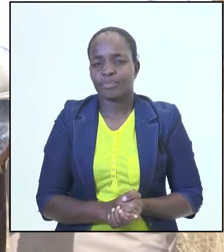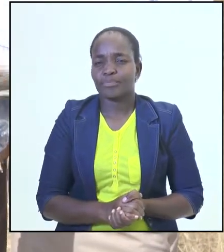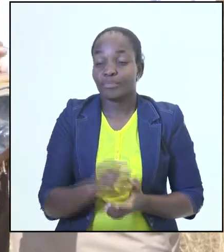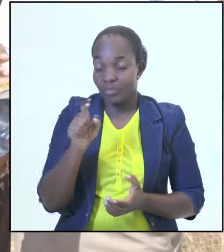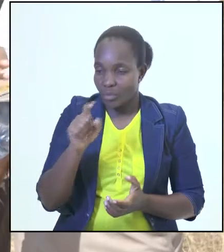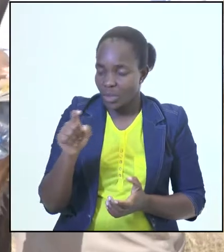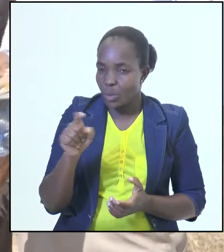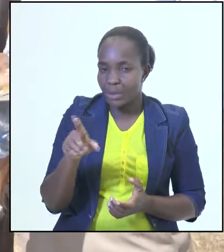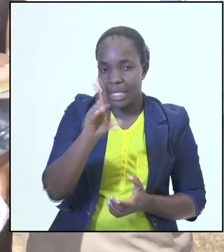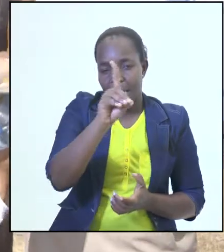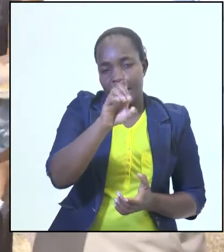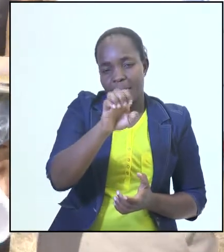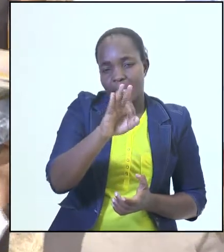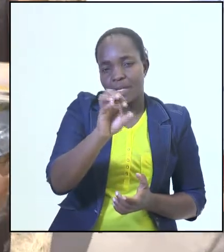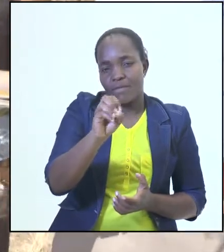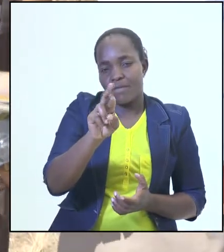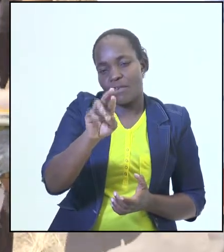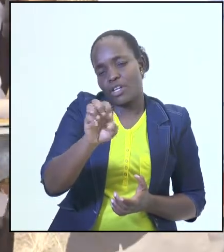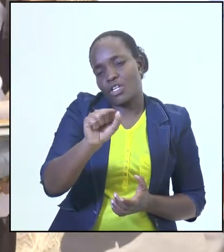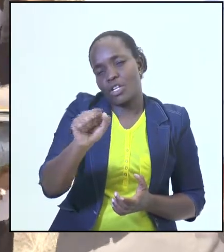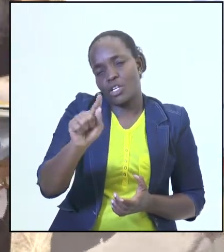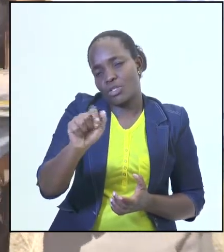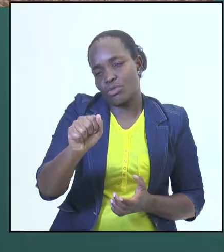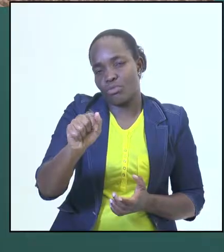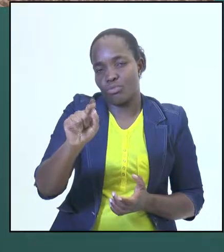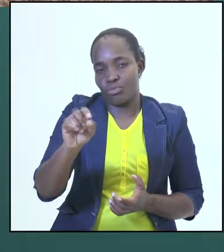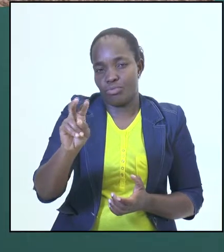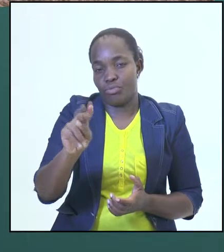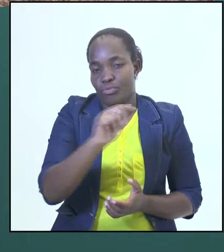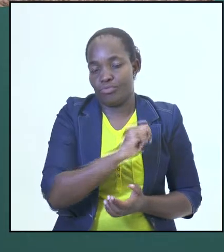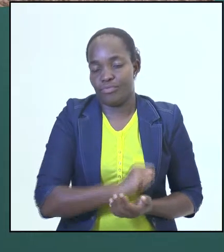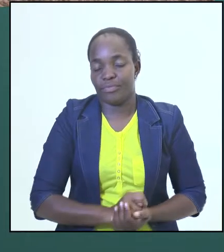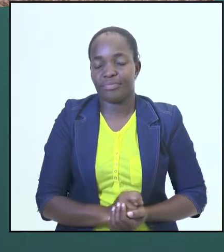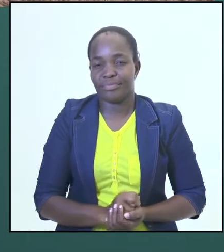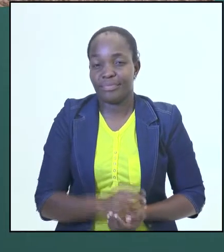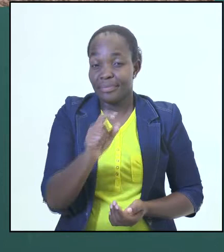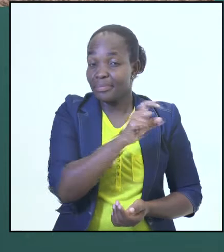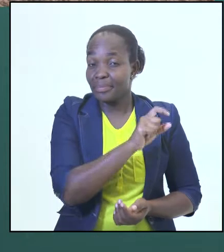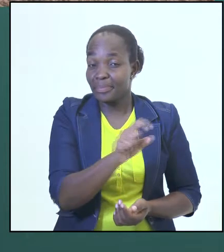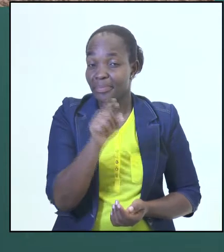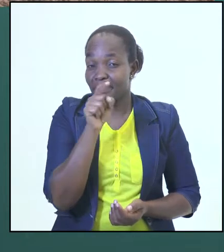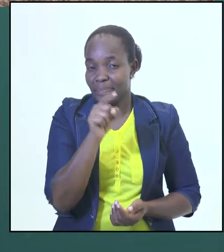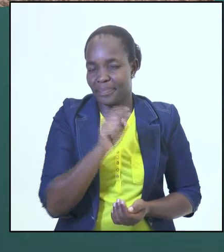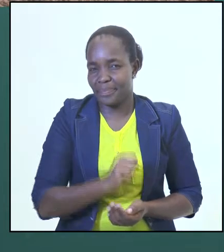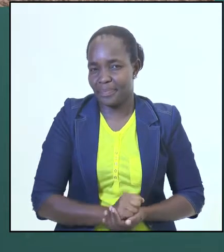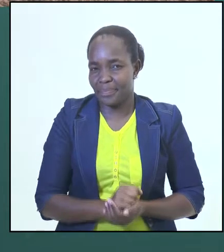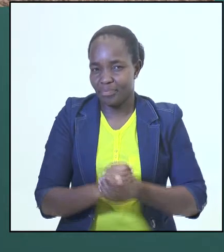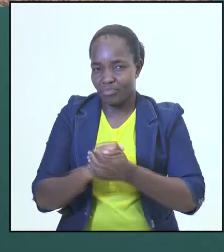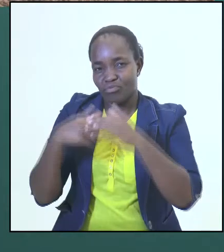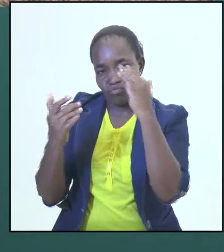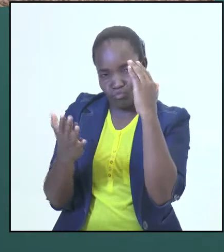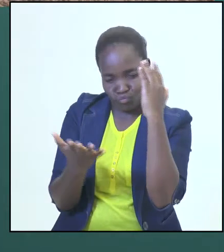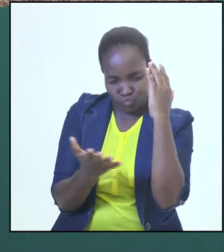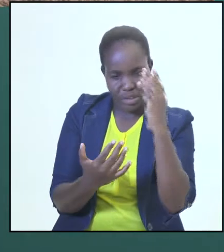Deforestation. That's it. I knew that. That's right, deforestation. Taking away